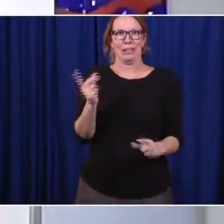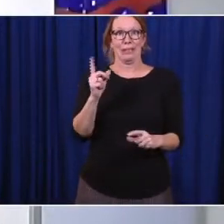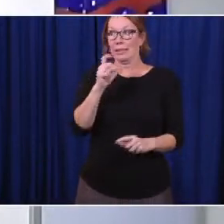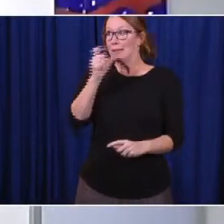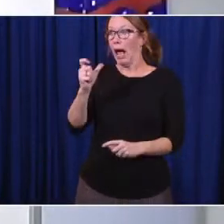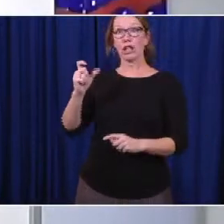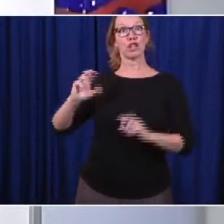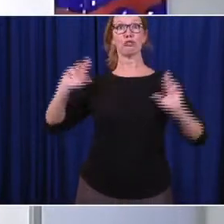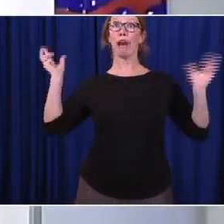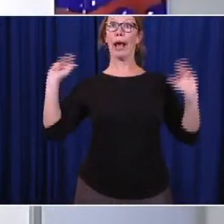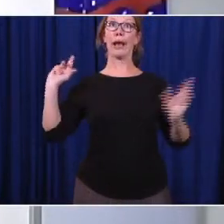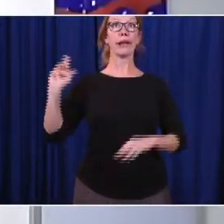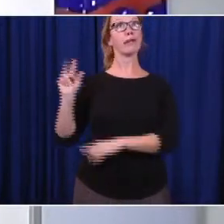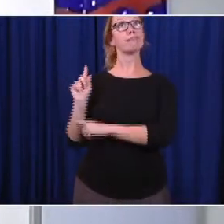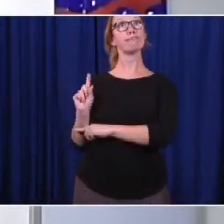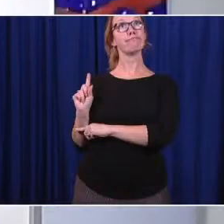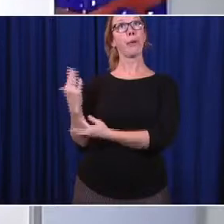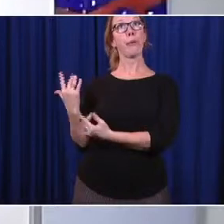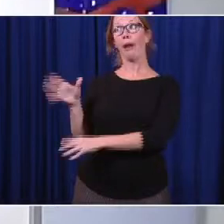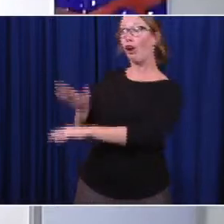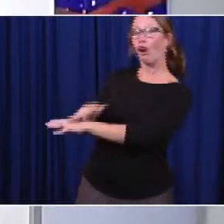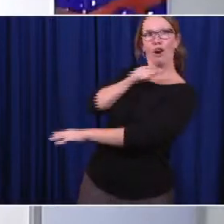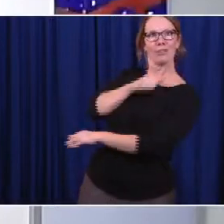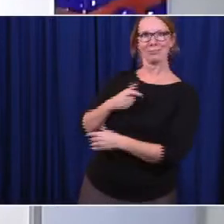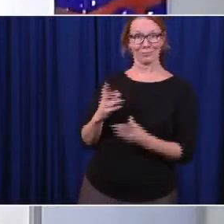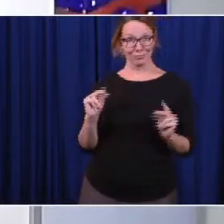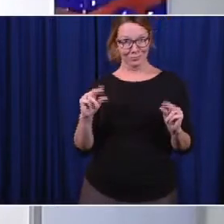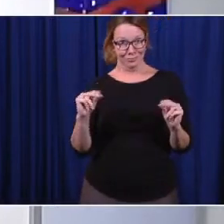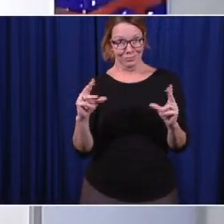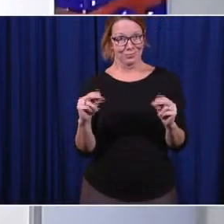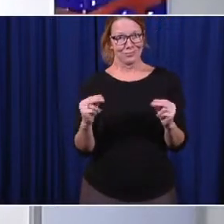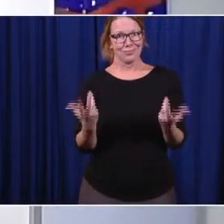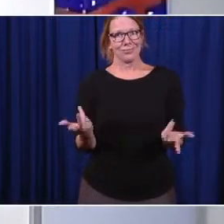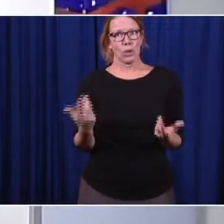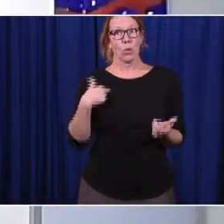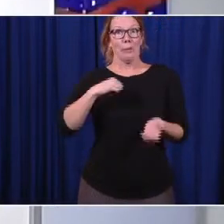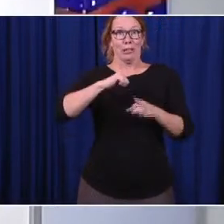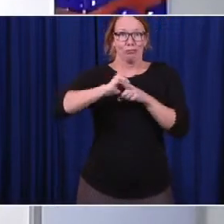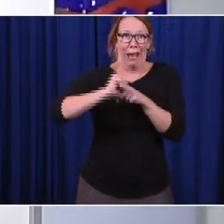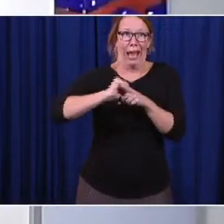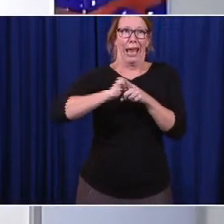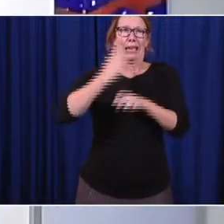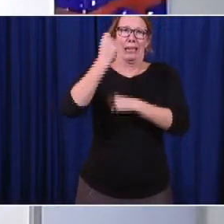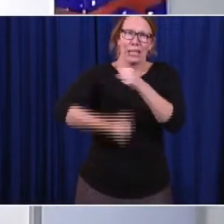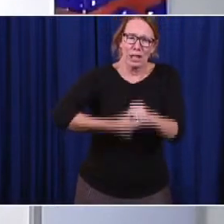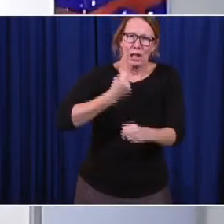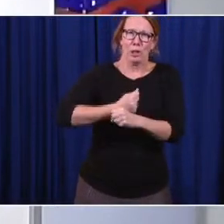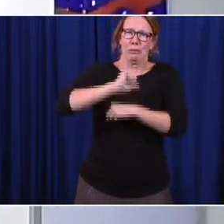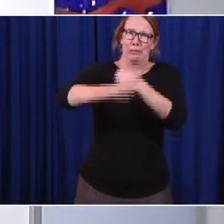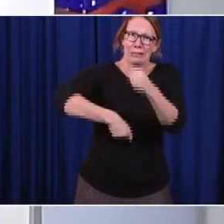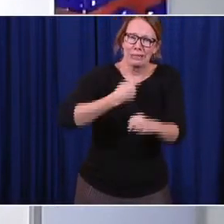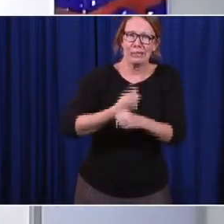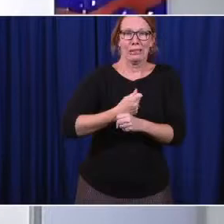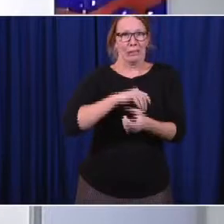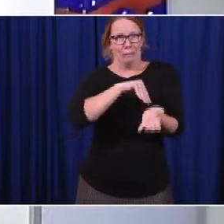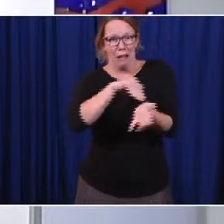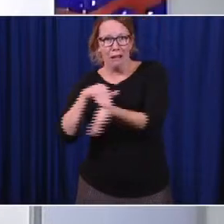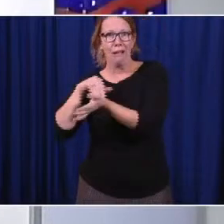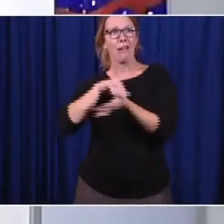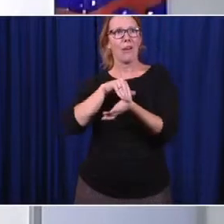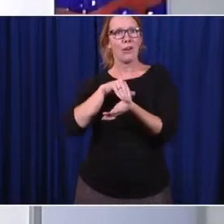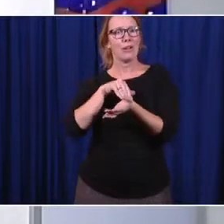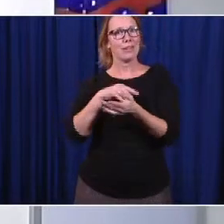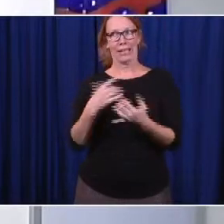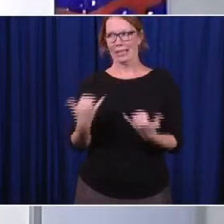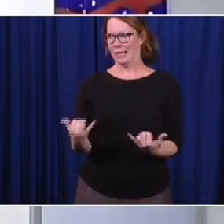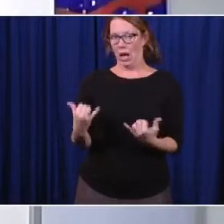respiratory therapists just waiting in the wings, that we've been trained for years medically to care for patients at high acuity levels that they